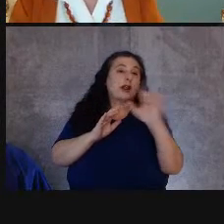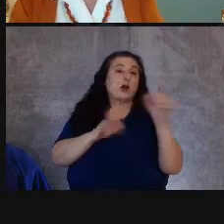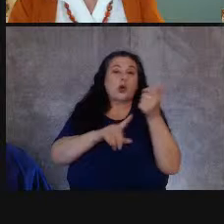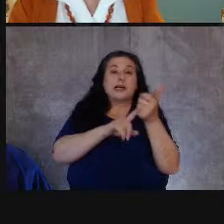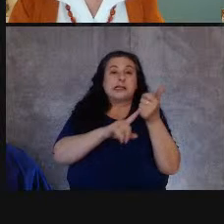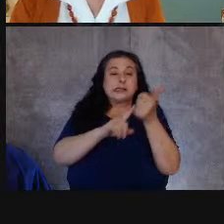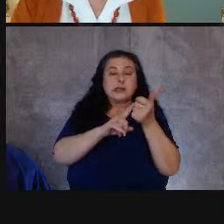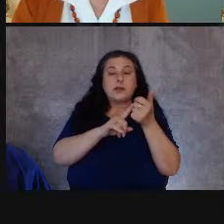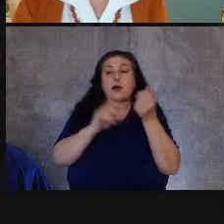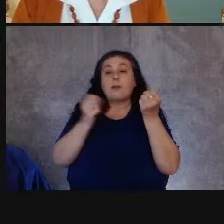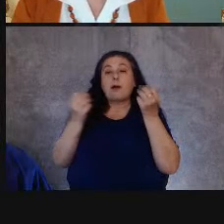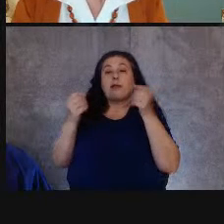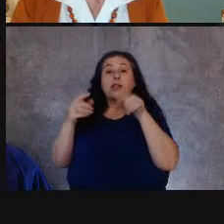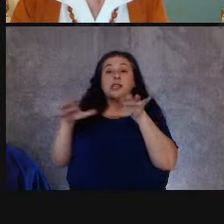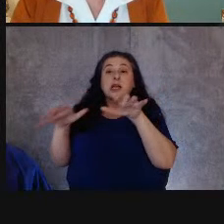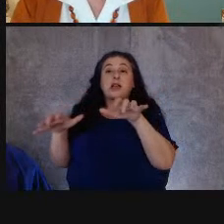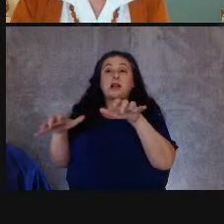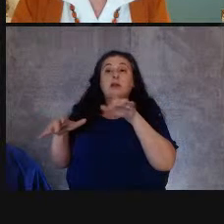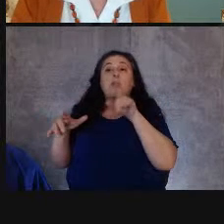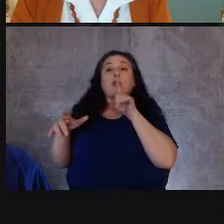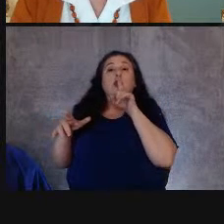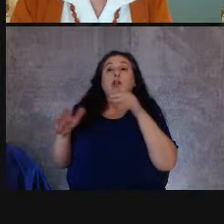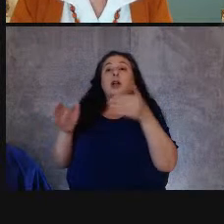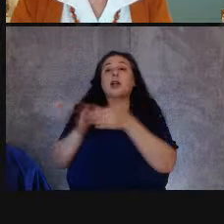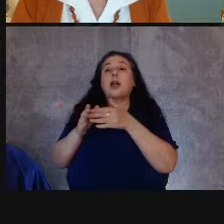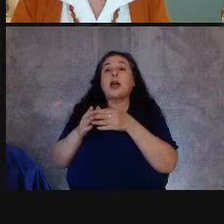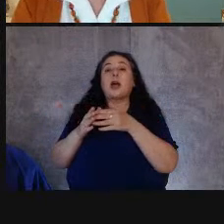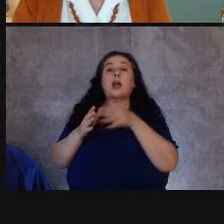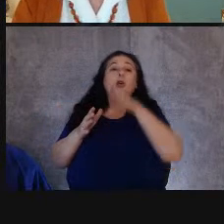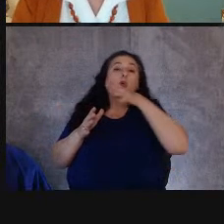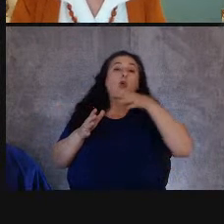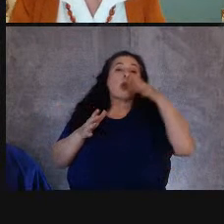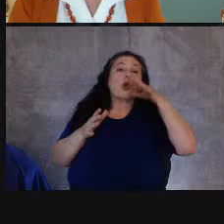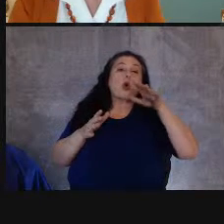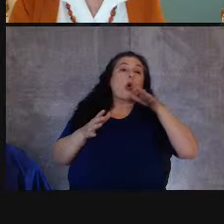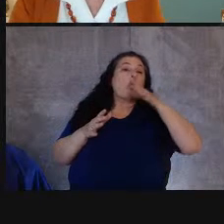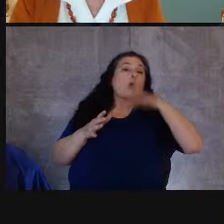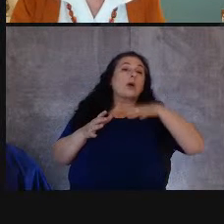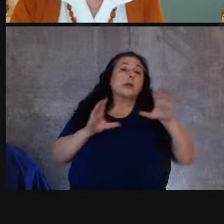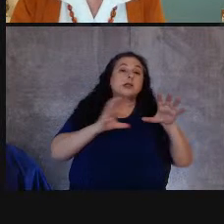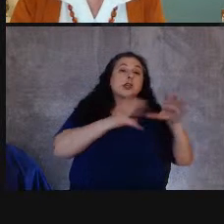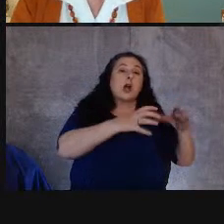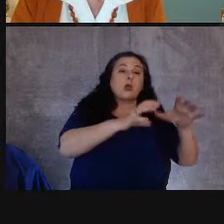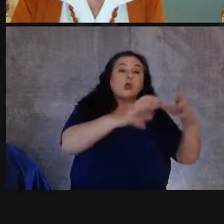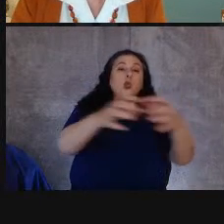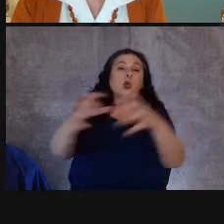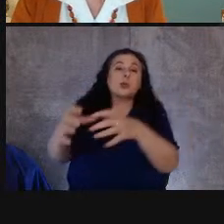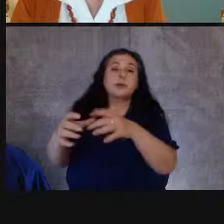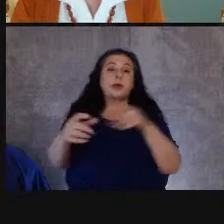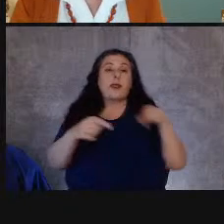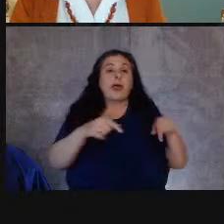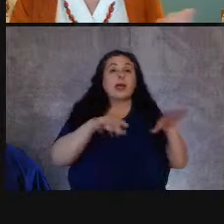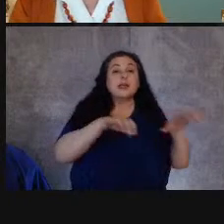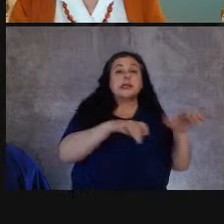these activities were, again, rural women's clubs. They're carrying out these